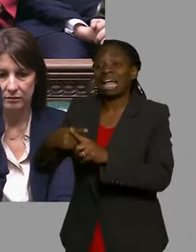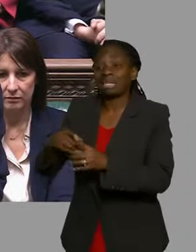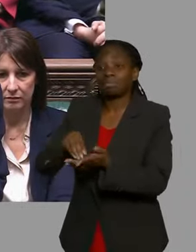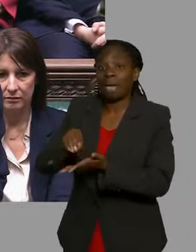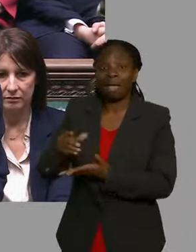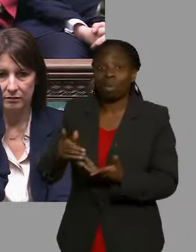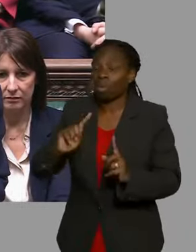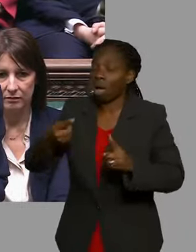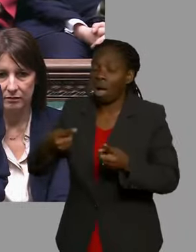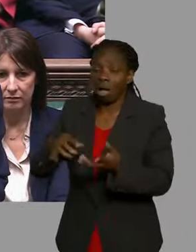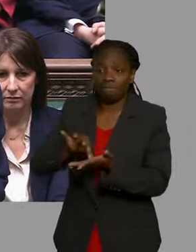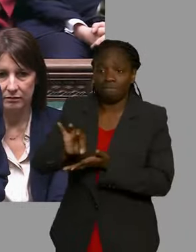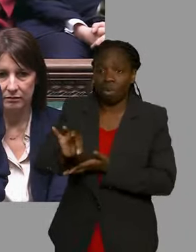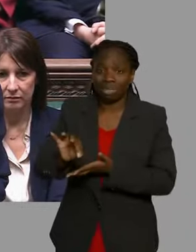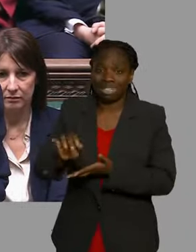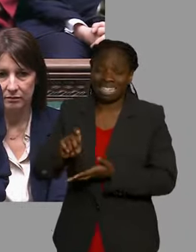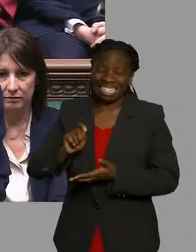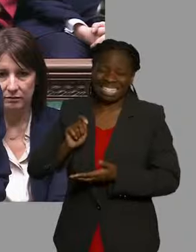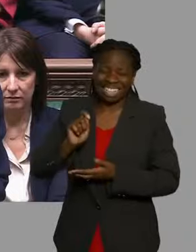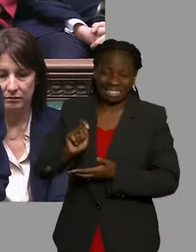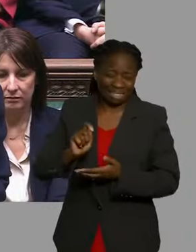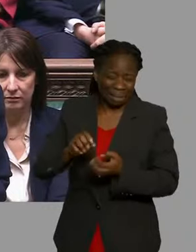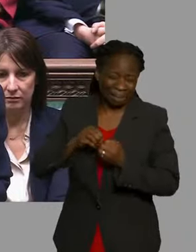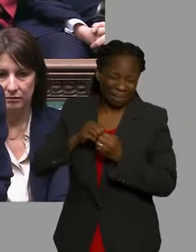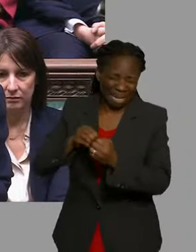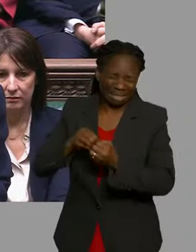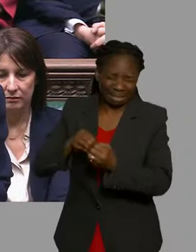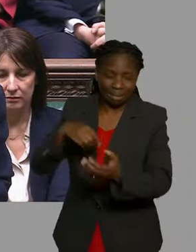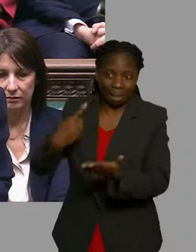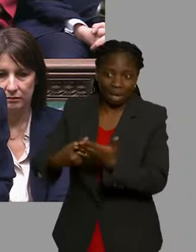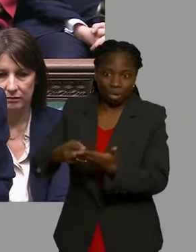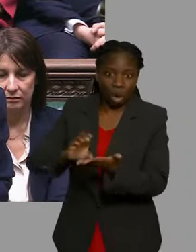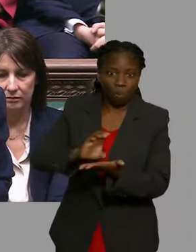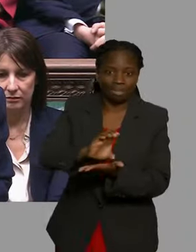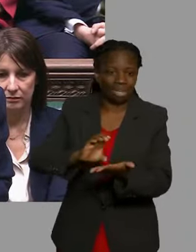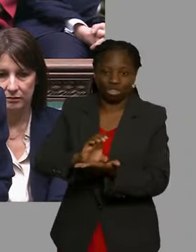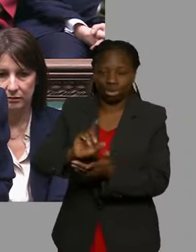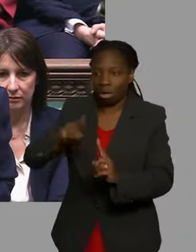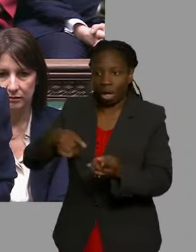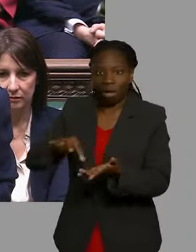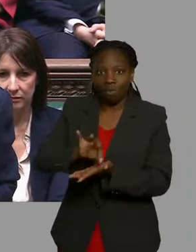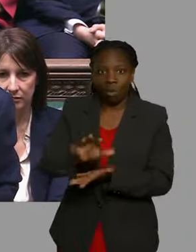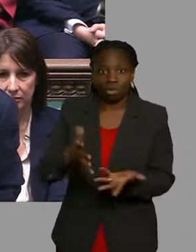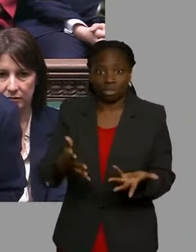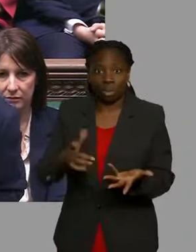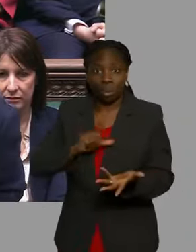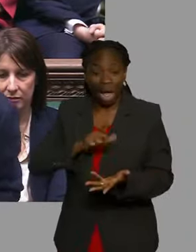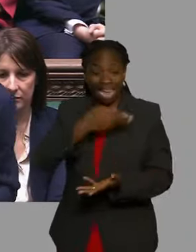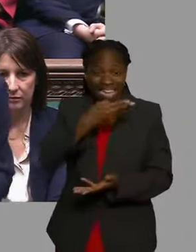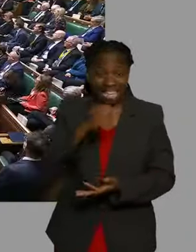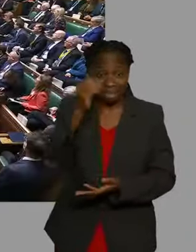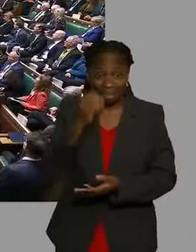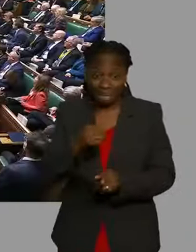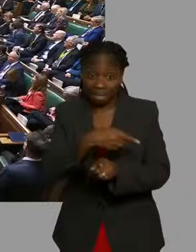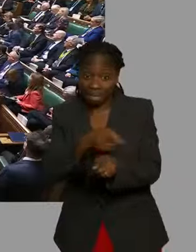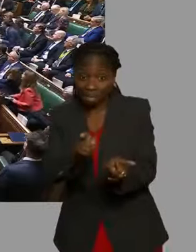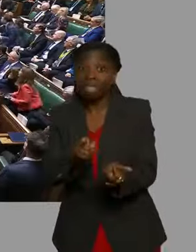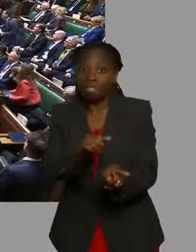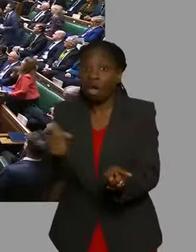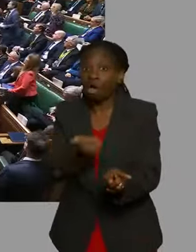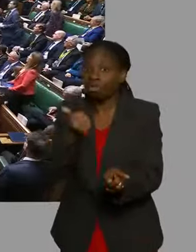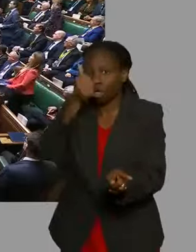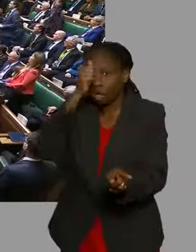compensation when the evidence does show that 90% of those impacted did know about it. That's because of the state of our economy.